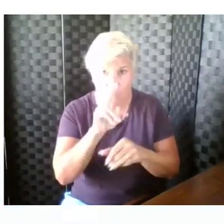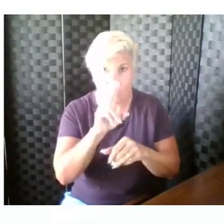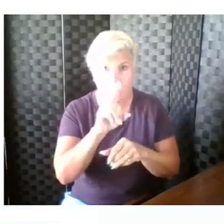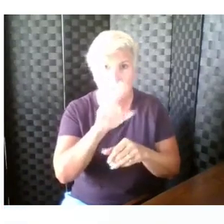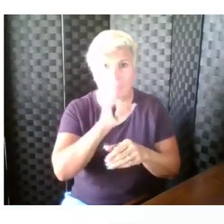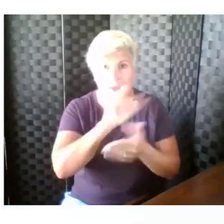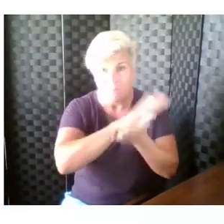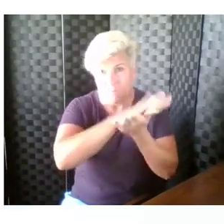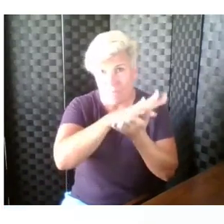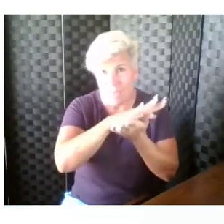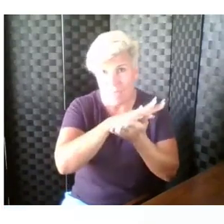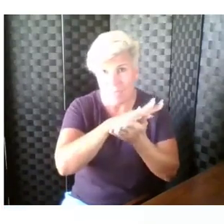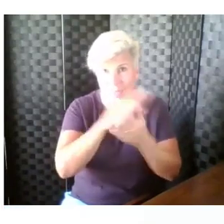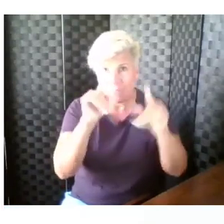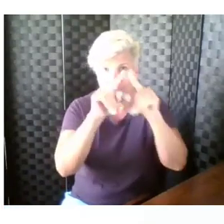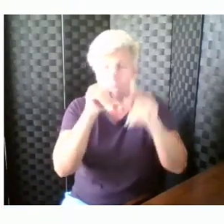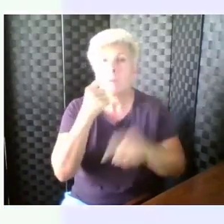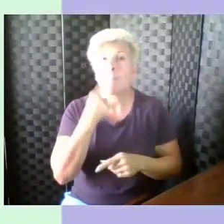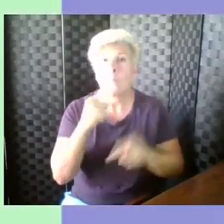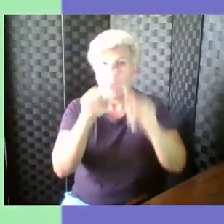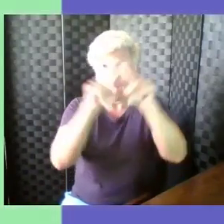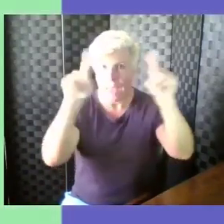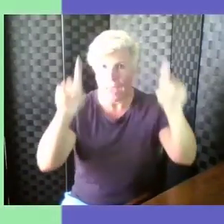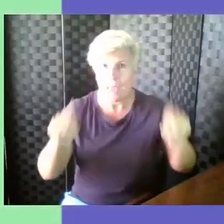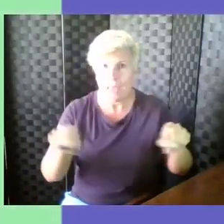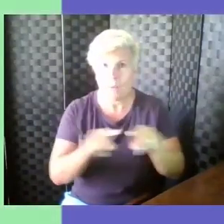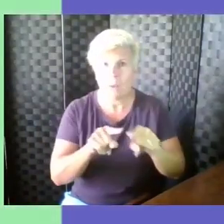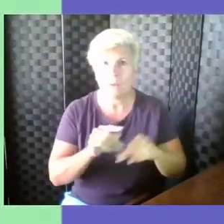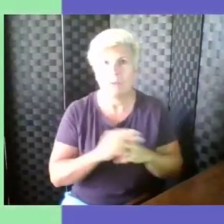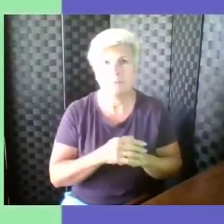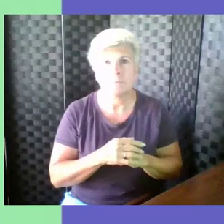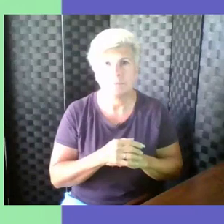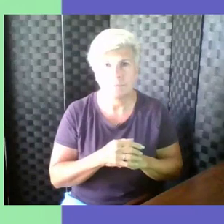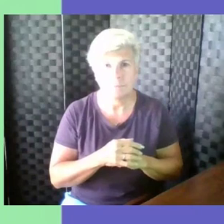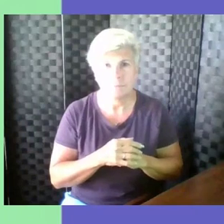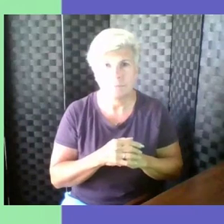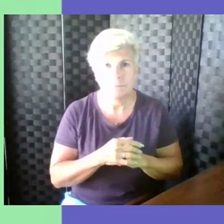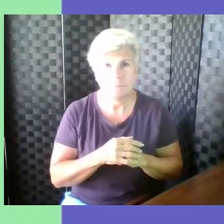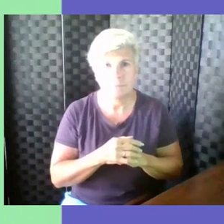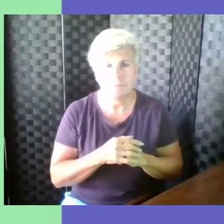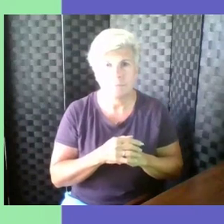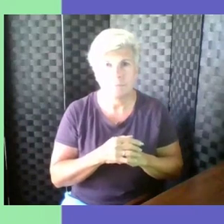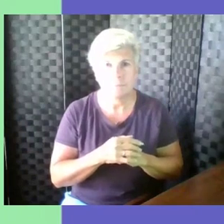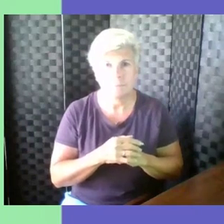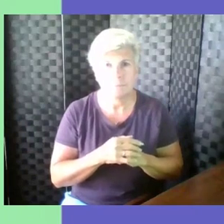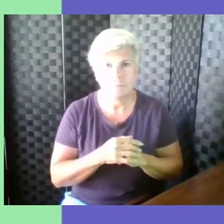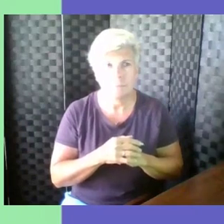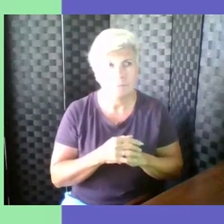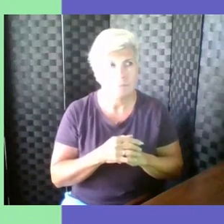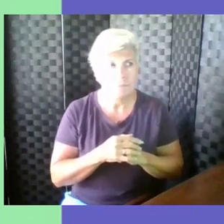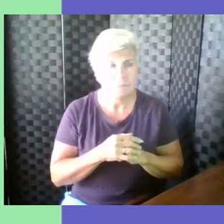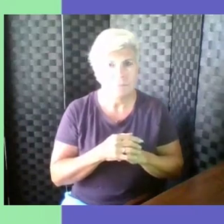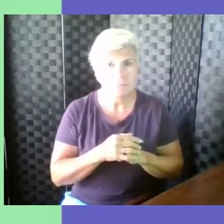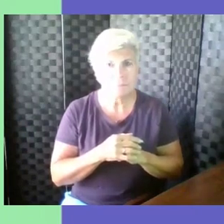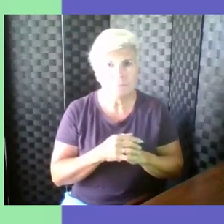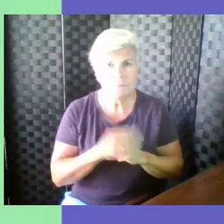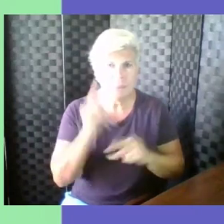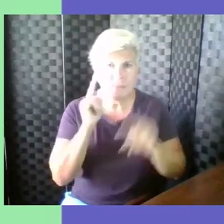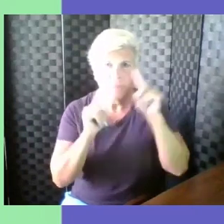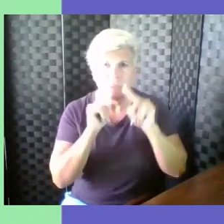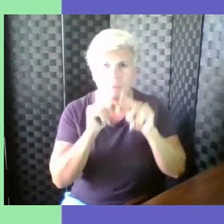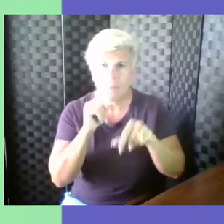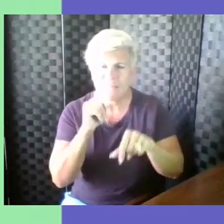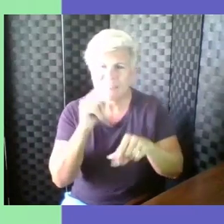draw that flat. So with your red pencil, we're going to draw 100 there. Okay? All right, let's think